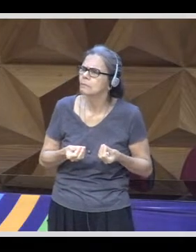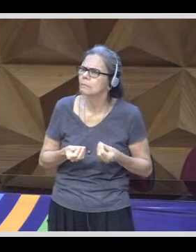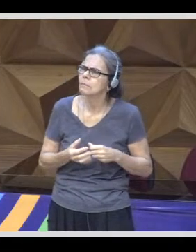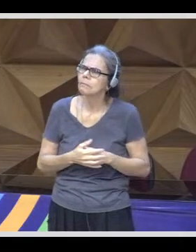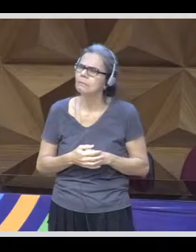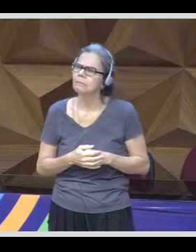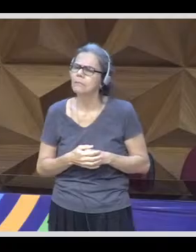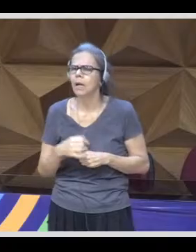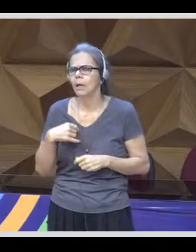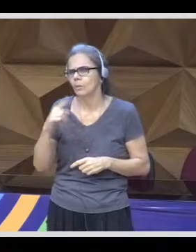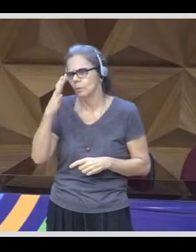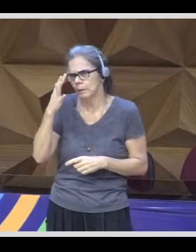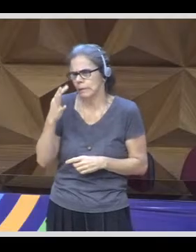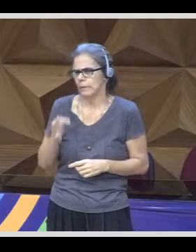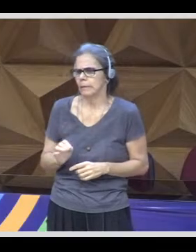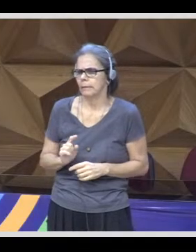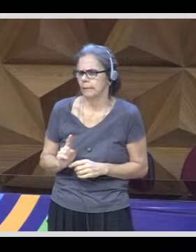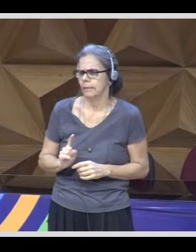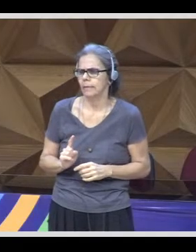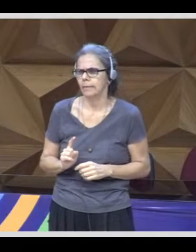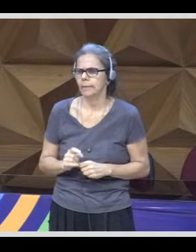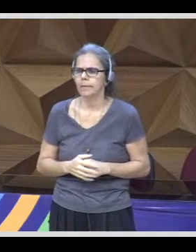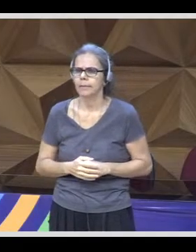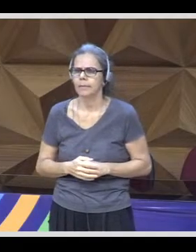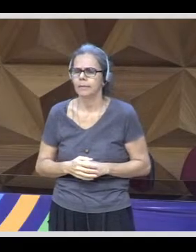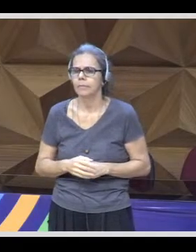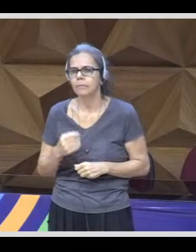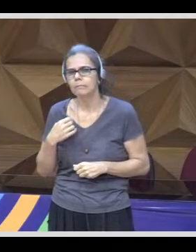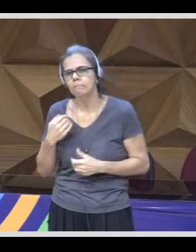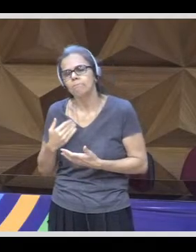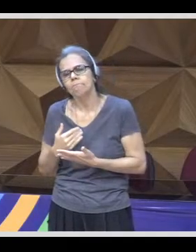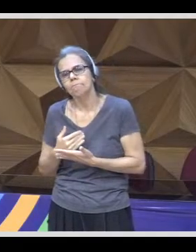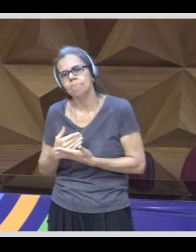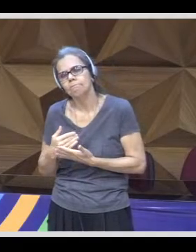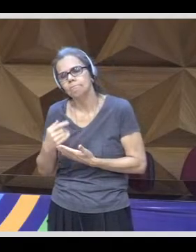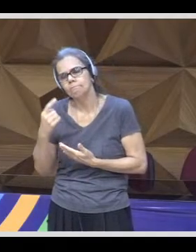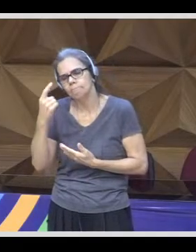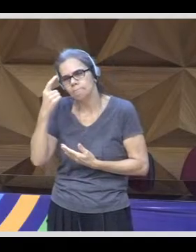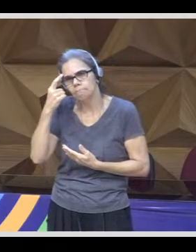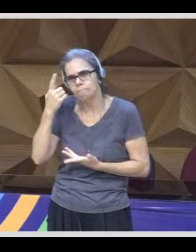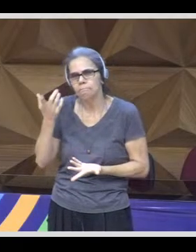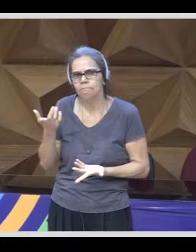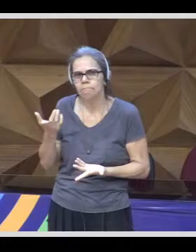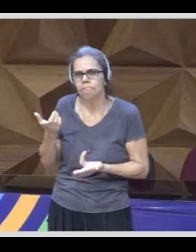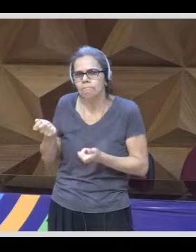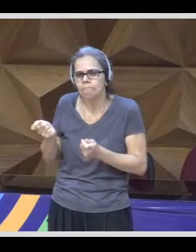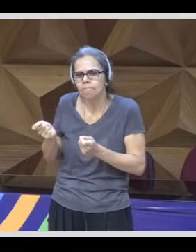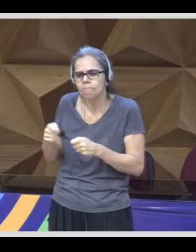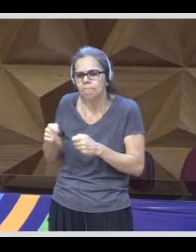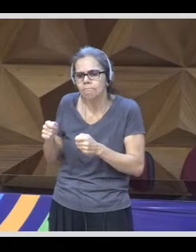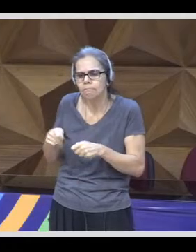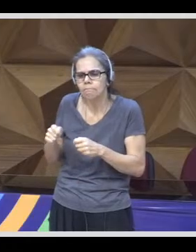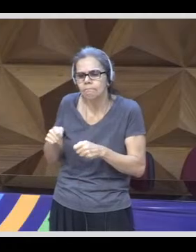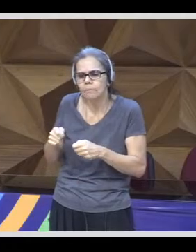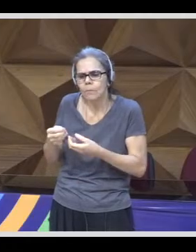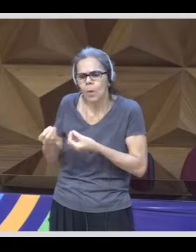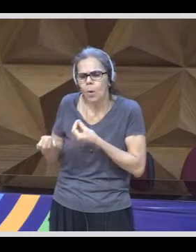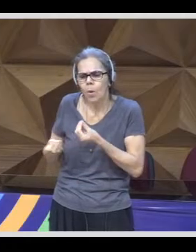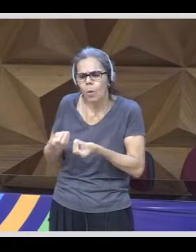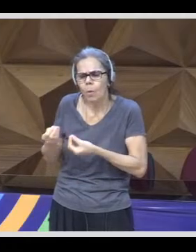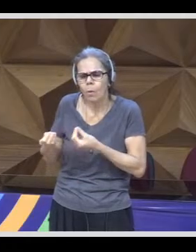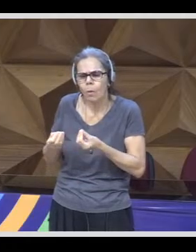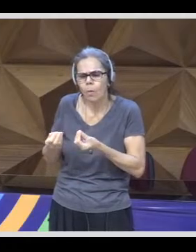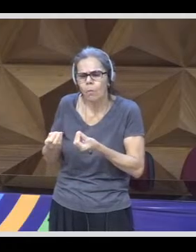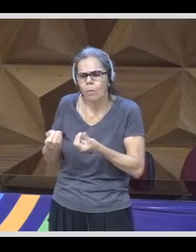for possible channels, implicit channels, through which the information would flow from one group to another